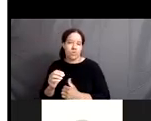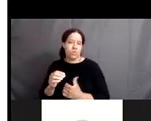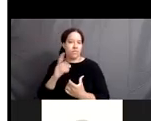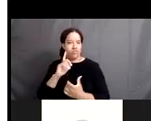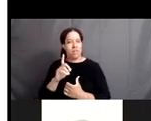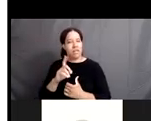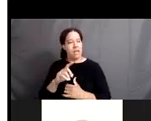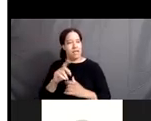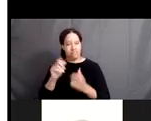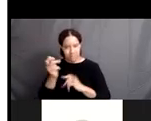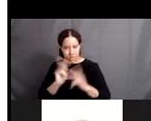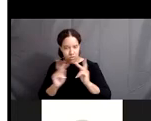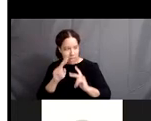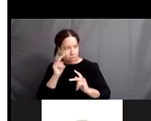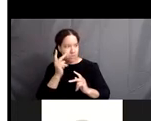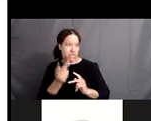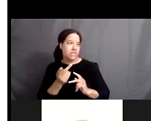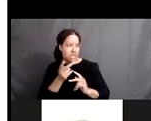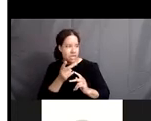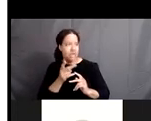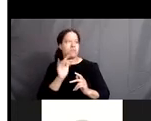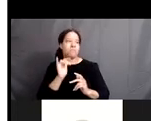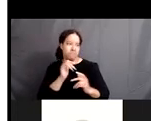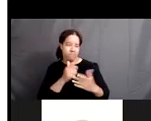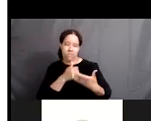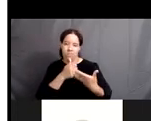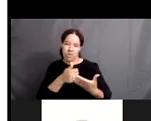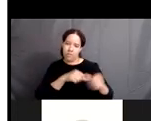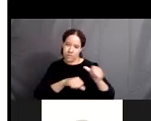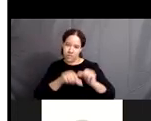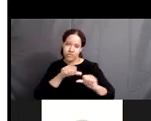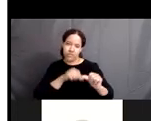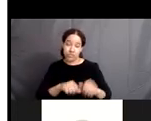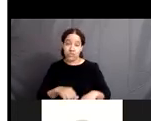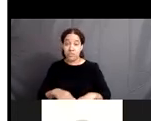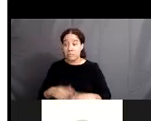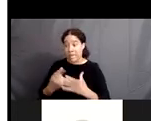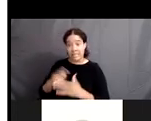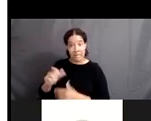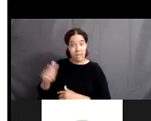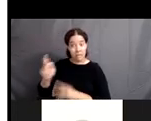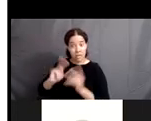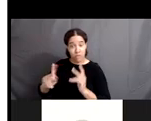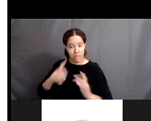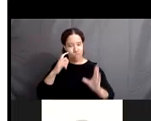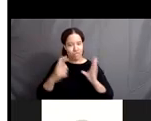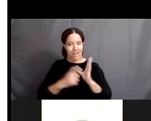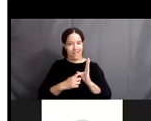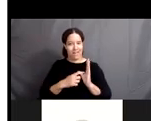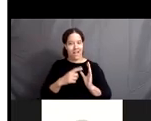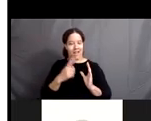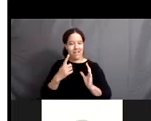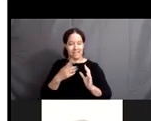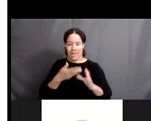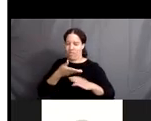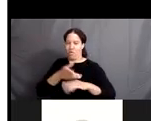people that will help too. And sometimes they catch it before you can catch it yourself. And that's the beauty